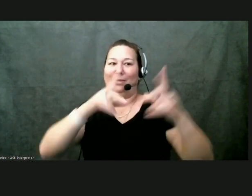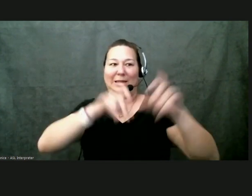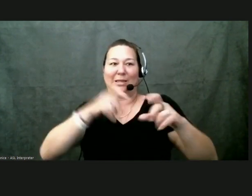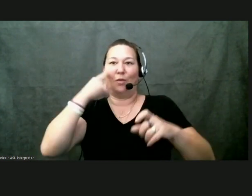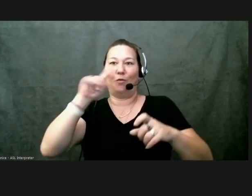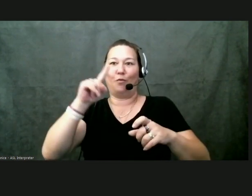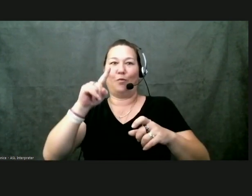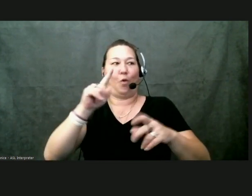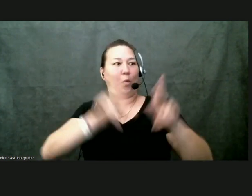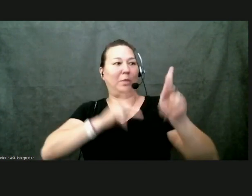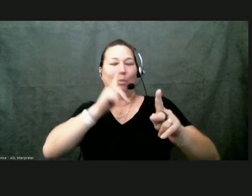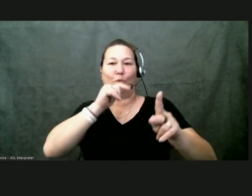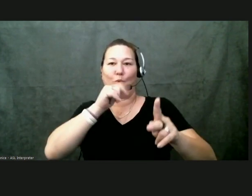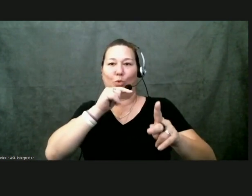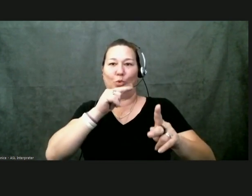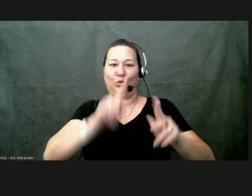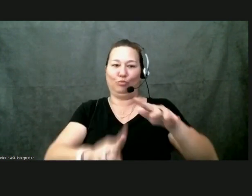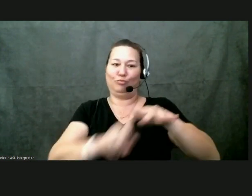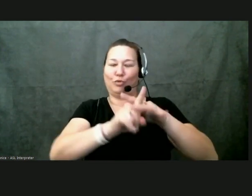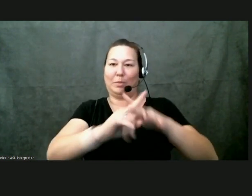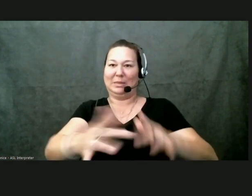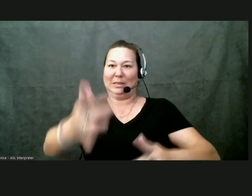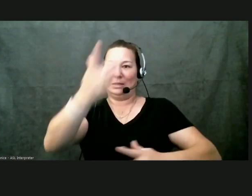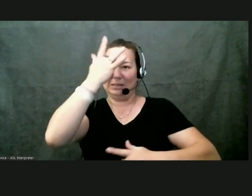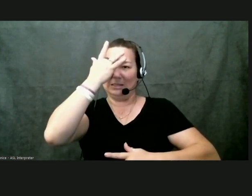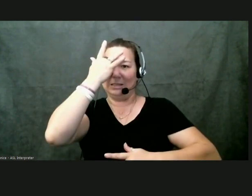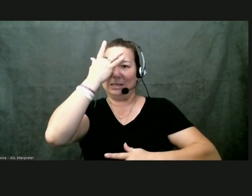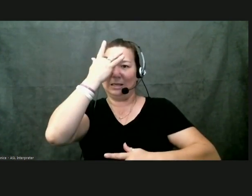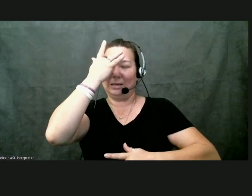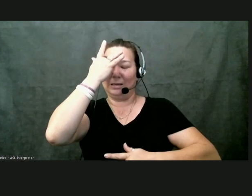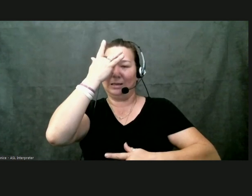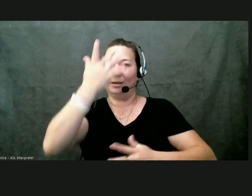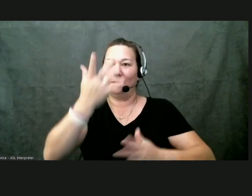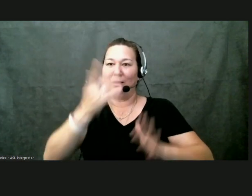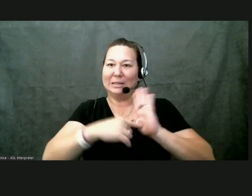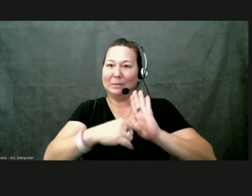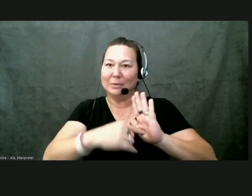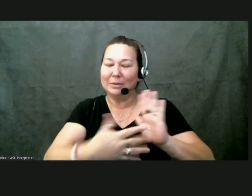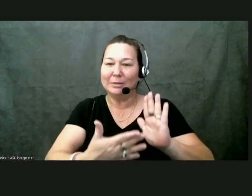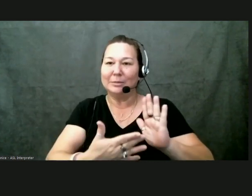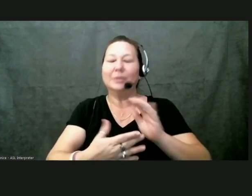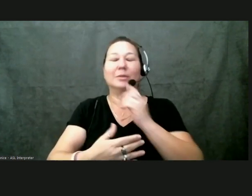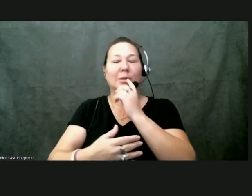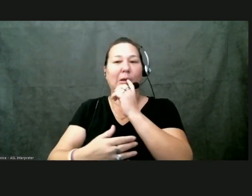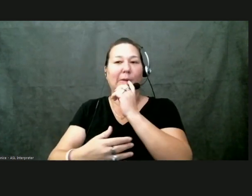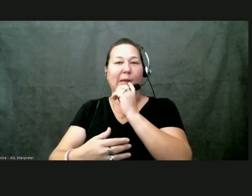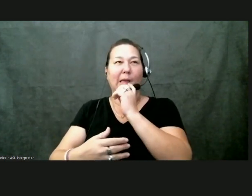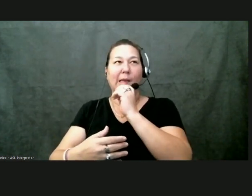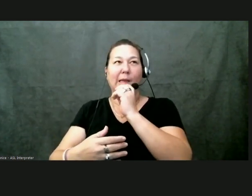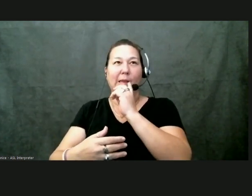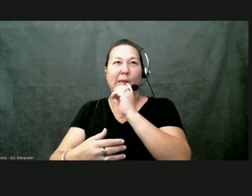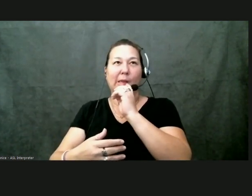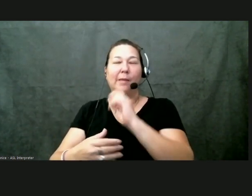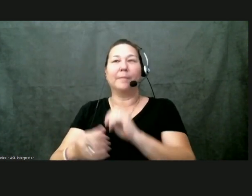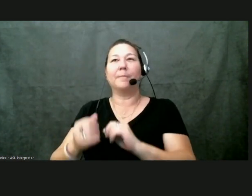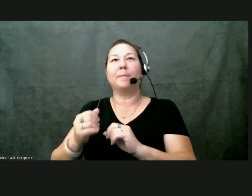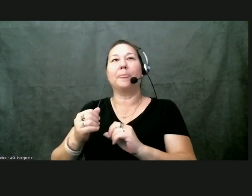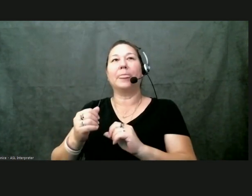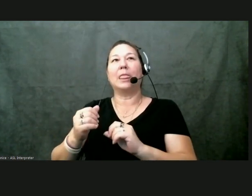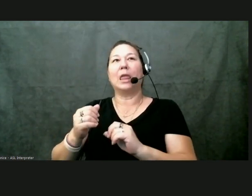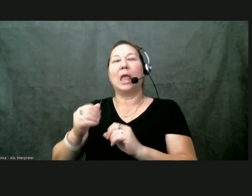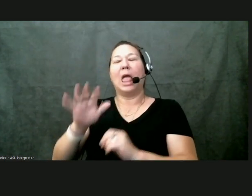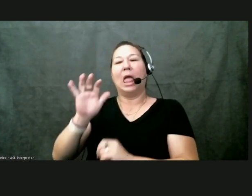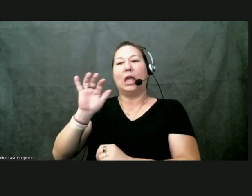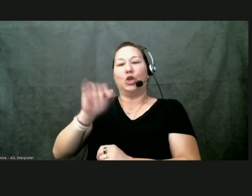school choose to reopen, they have to have teachers or employees tested 25% every week to